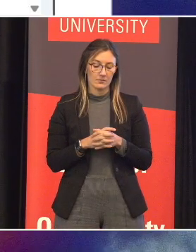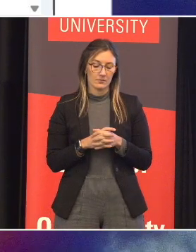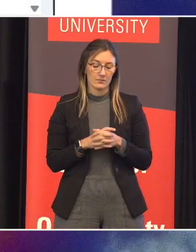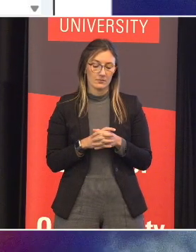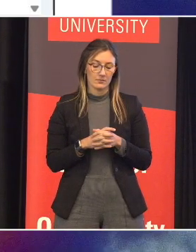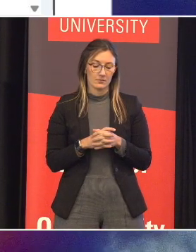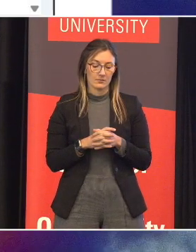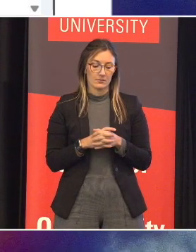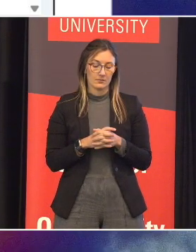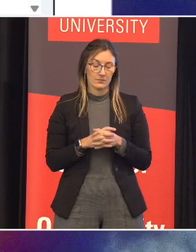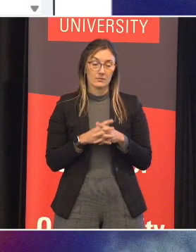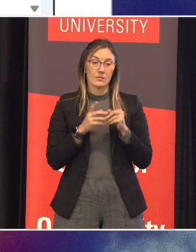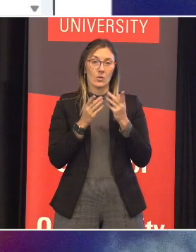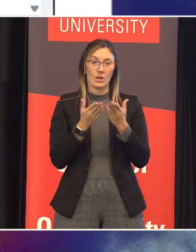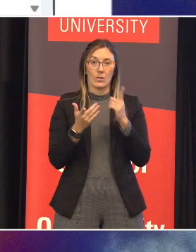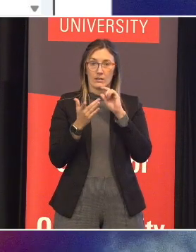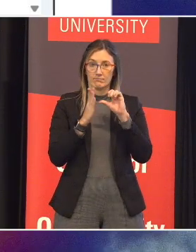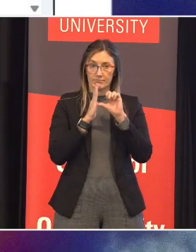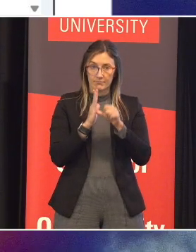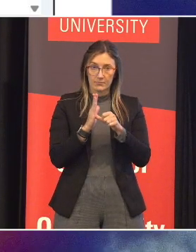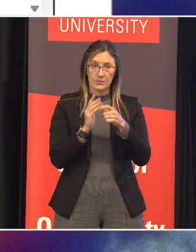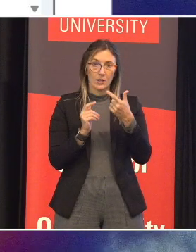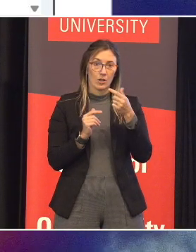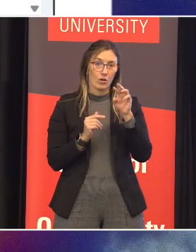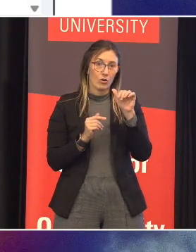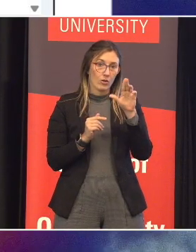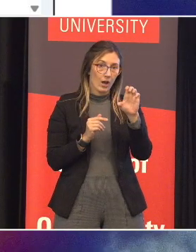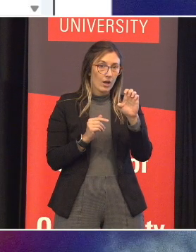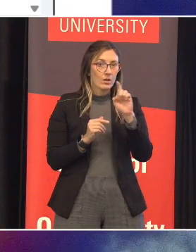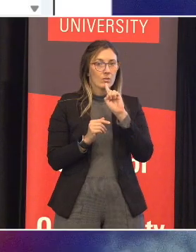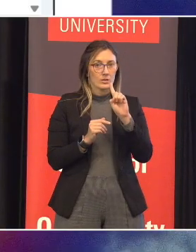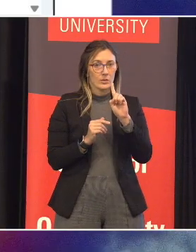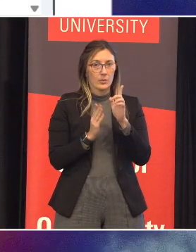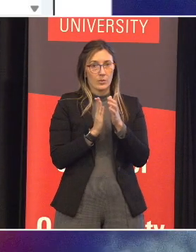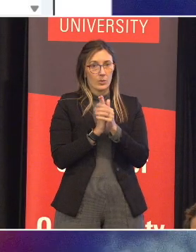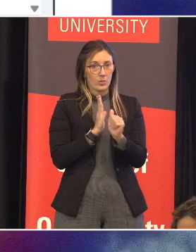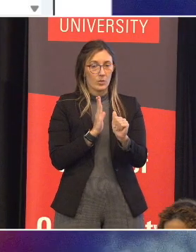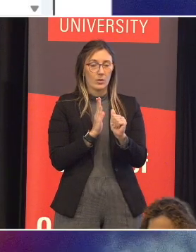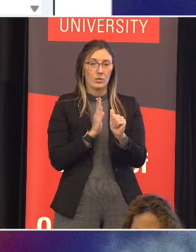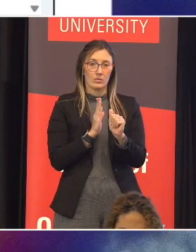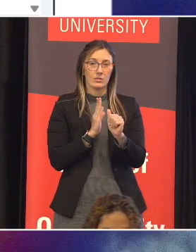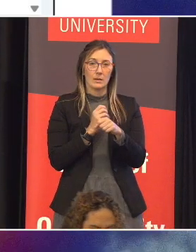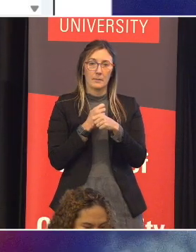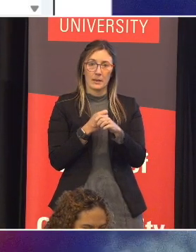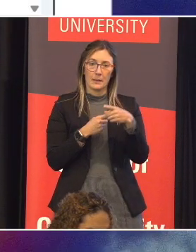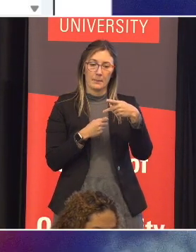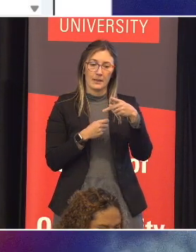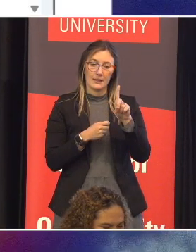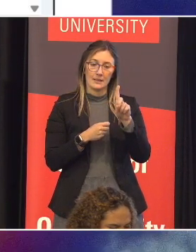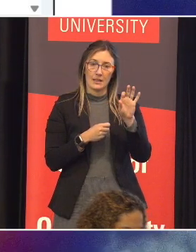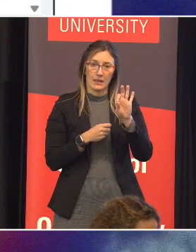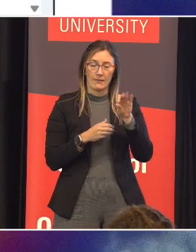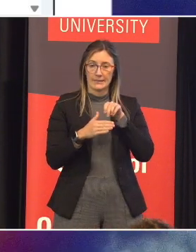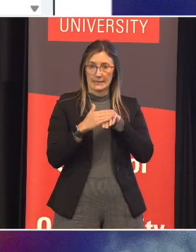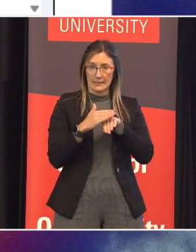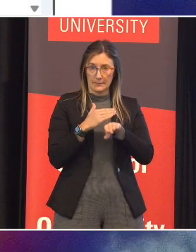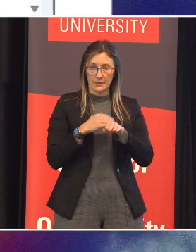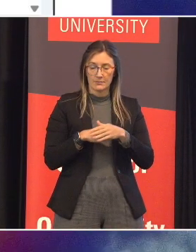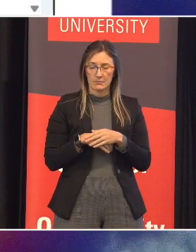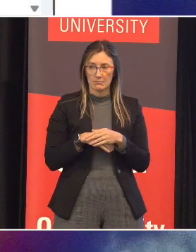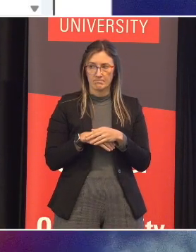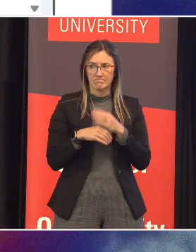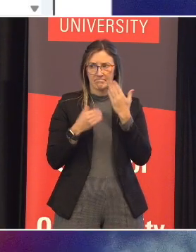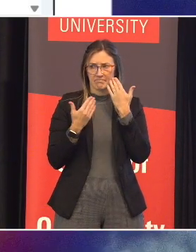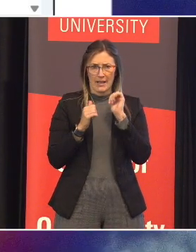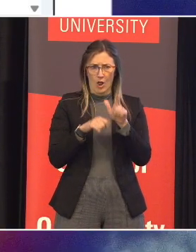at making an accessible PDF. So I don't know how long some of y'all have been here, but back through the last 15 years since I've been